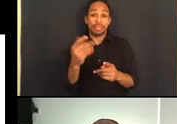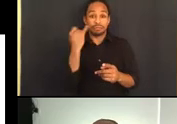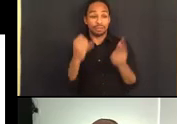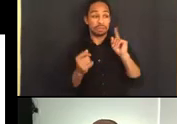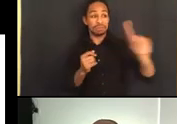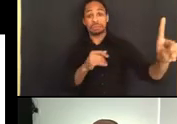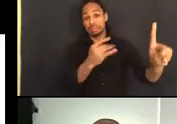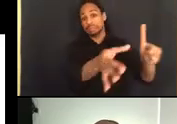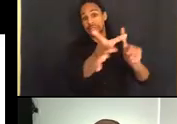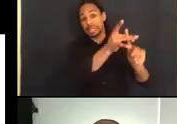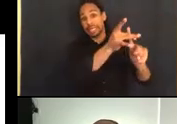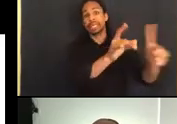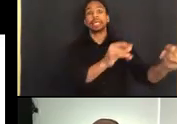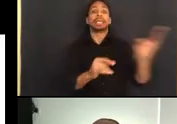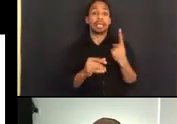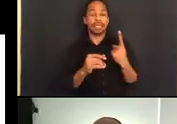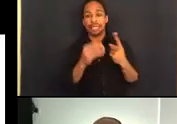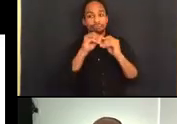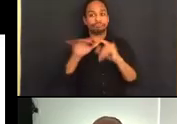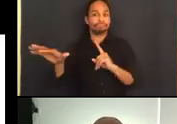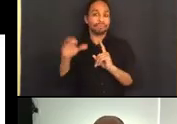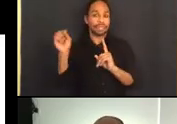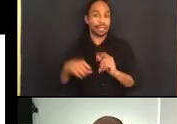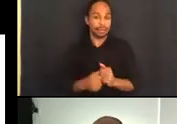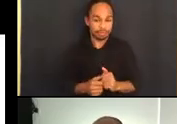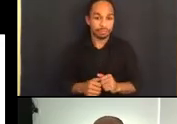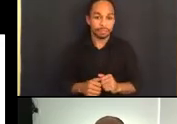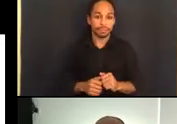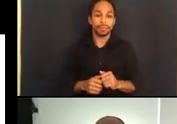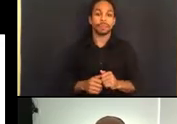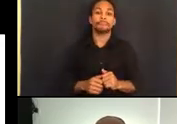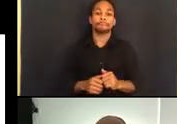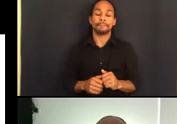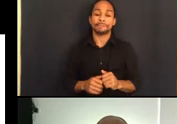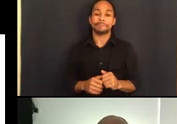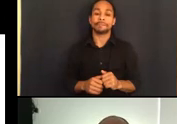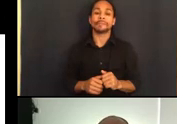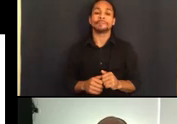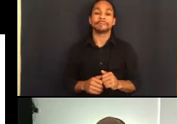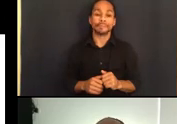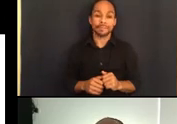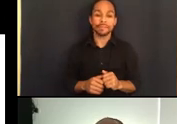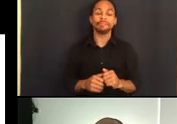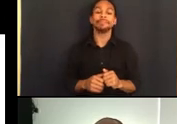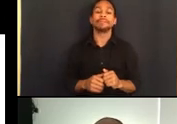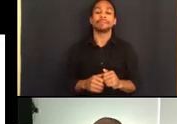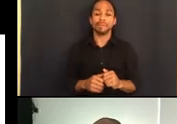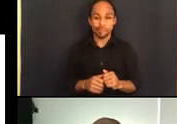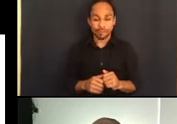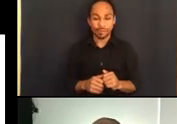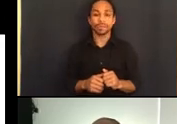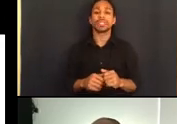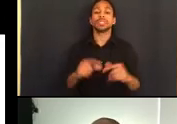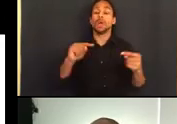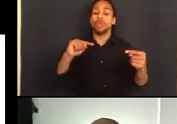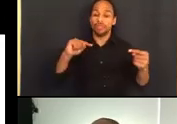Mobility has been a critical approach for reaching these mobile communities. Since its inception, the Wound Clinic, thanks to the leadership